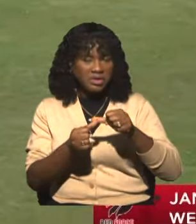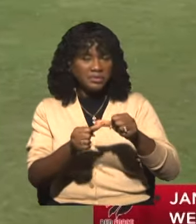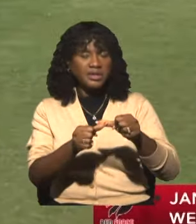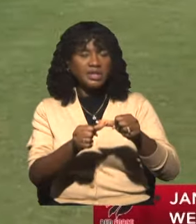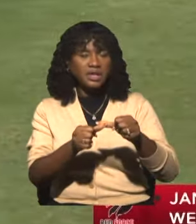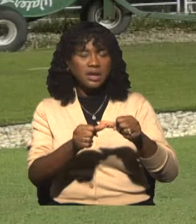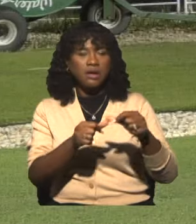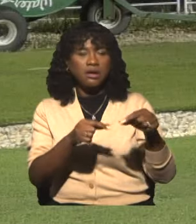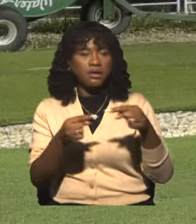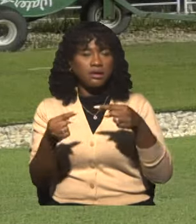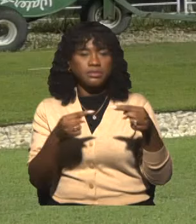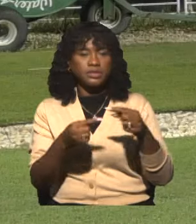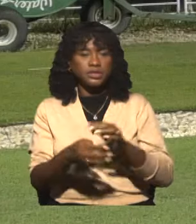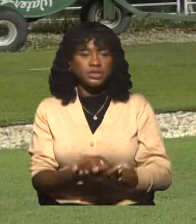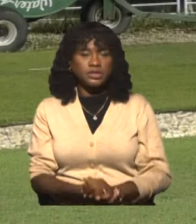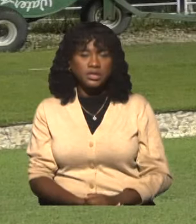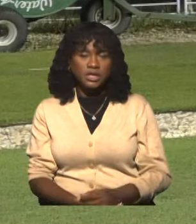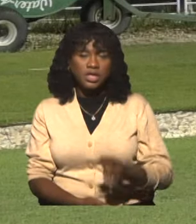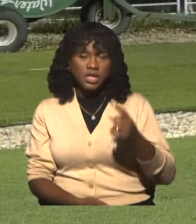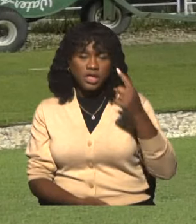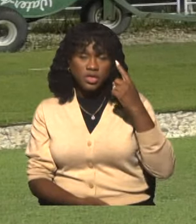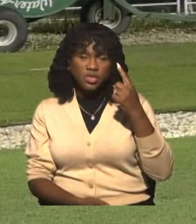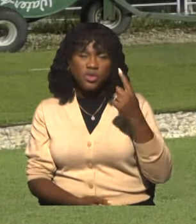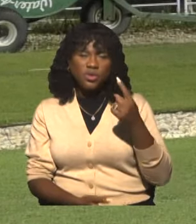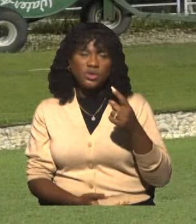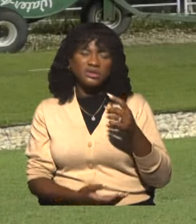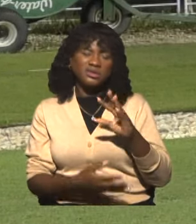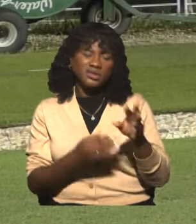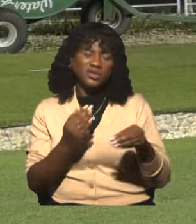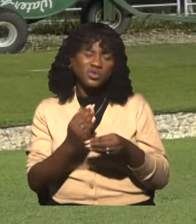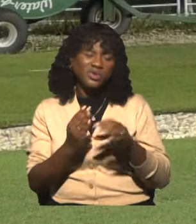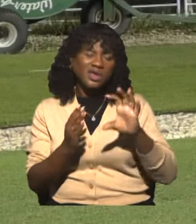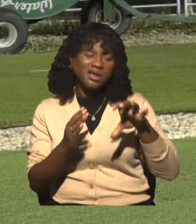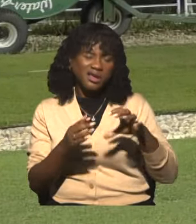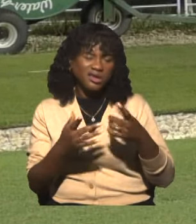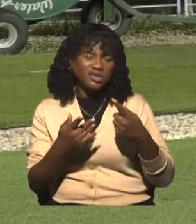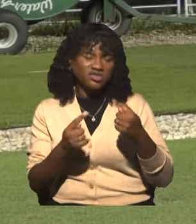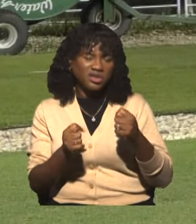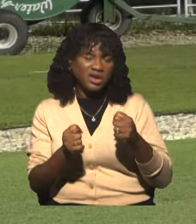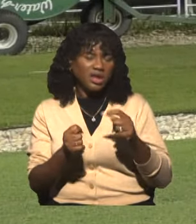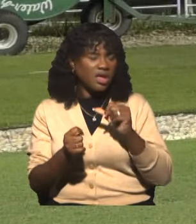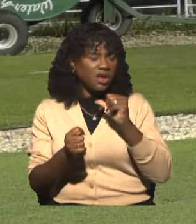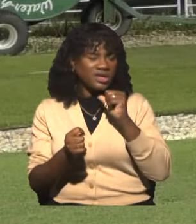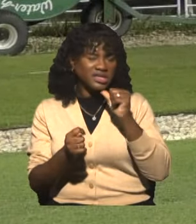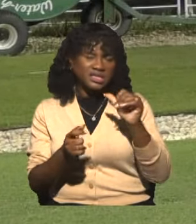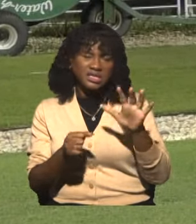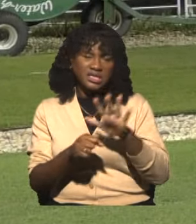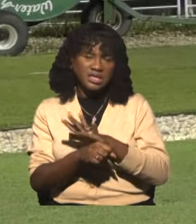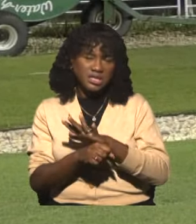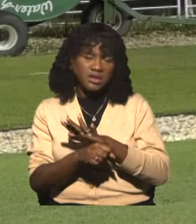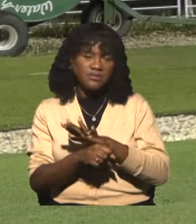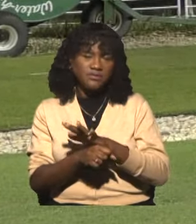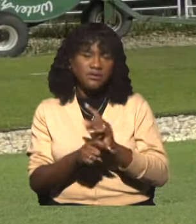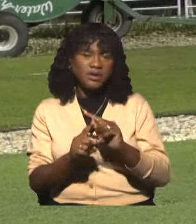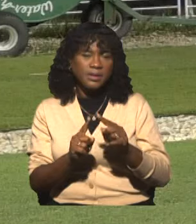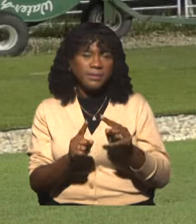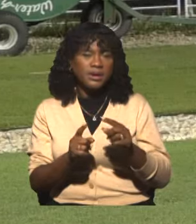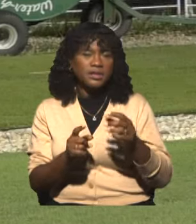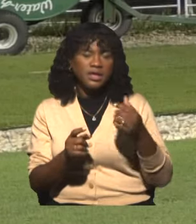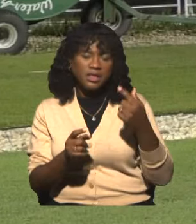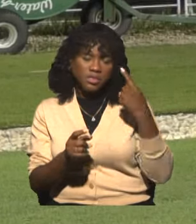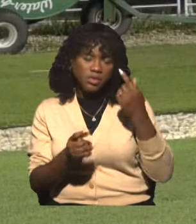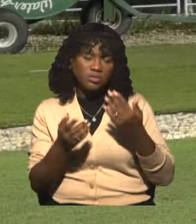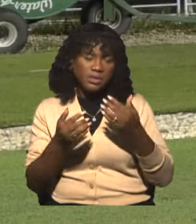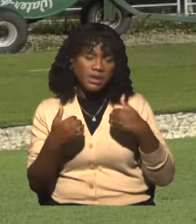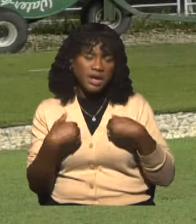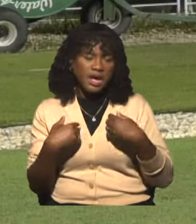tournament. I thought it was a total we could have fought with. I don't think it was enough, but with our caliber of bowlers, I thought we had a chance to